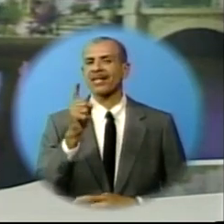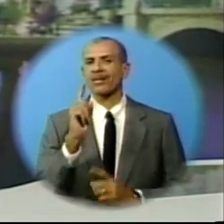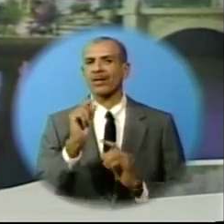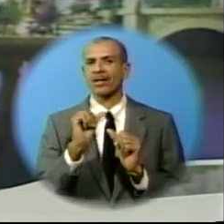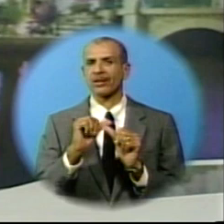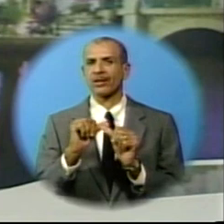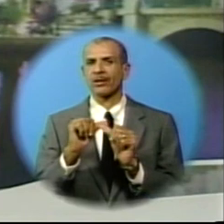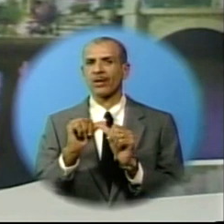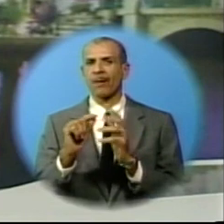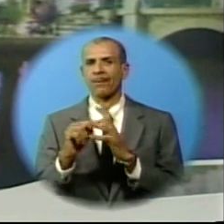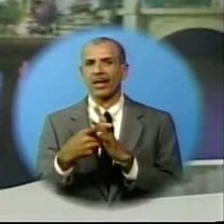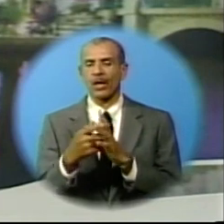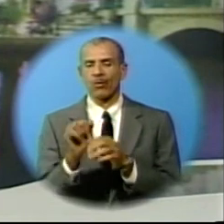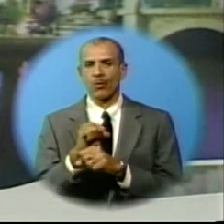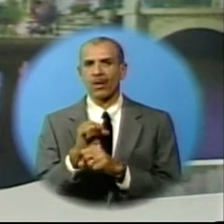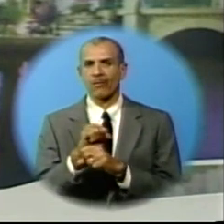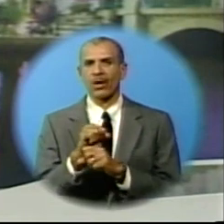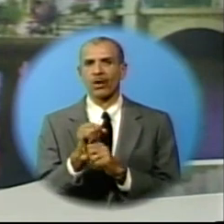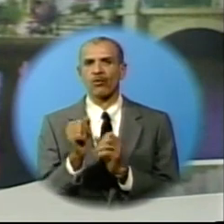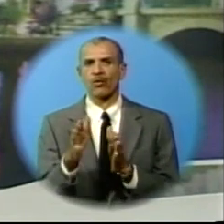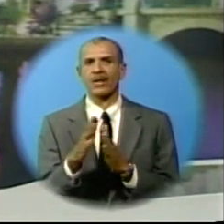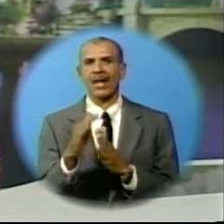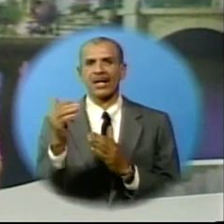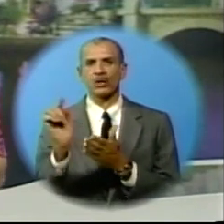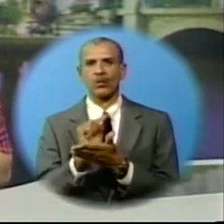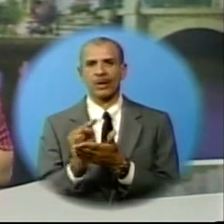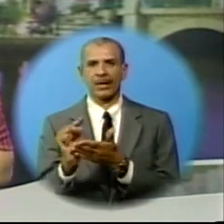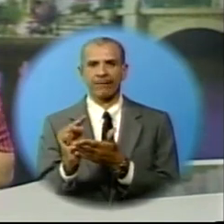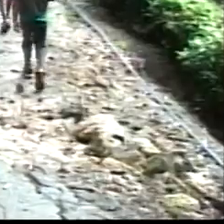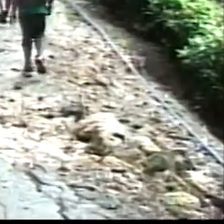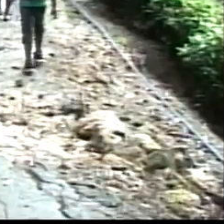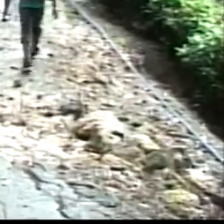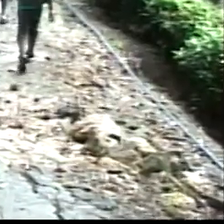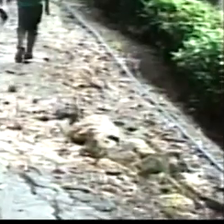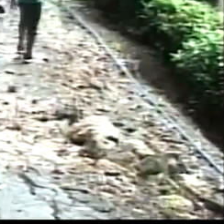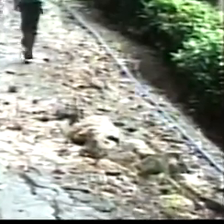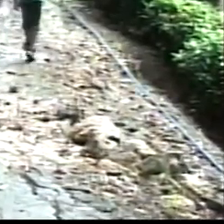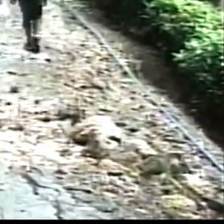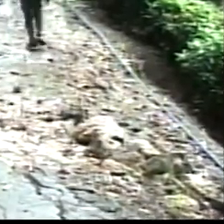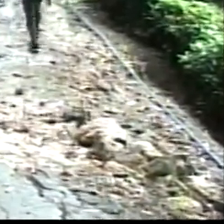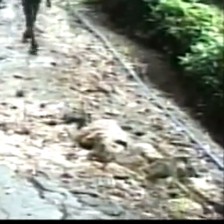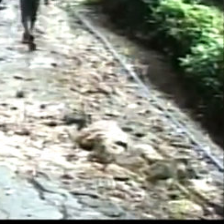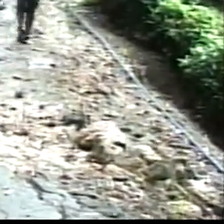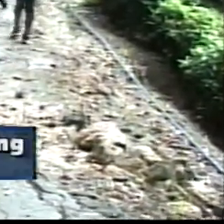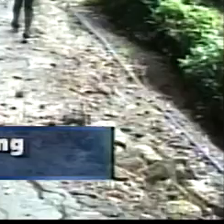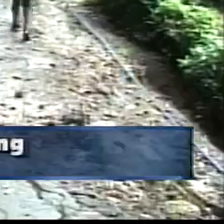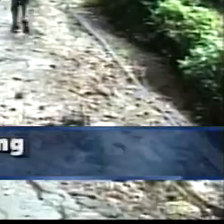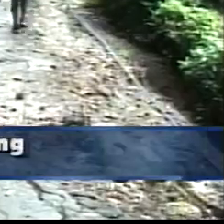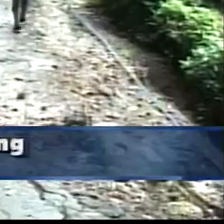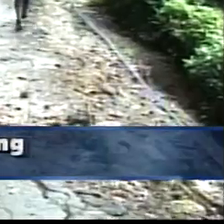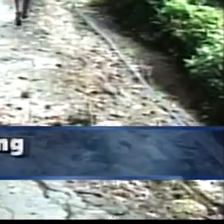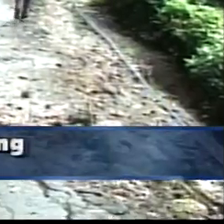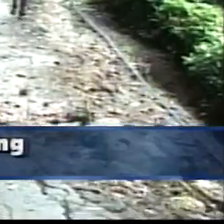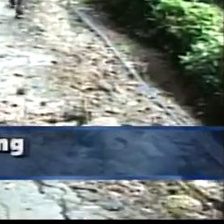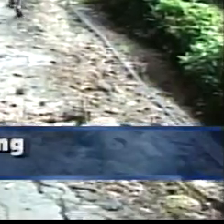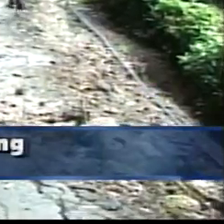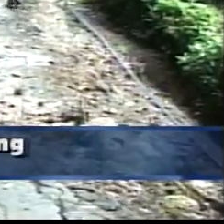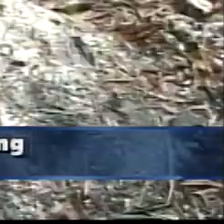a temporary road from next week. In a release issued today, the Ministry of Transport and